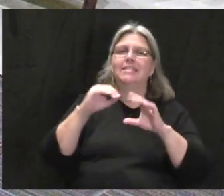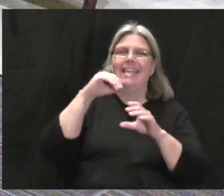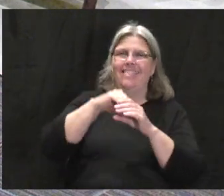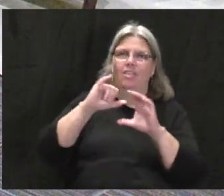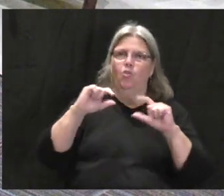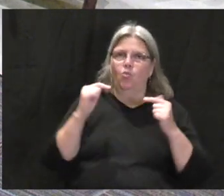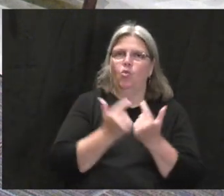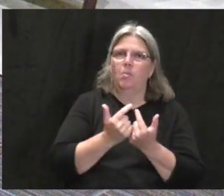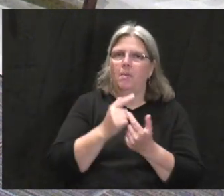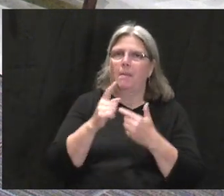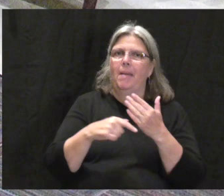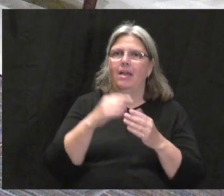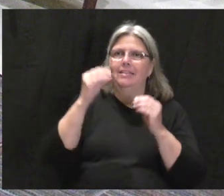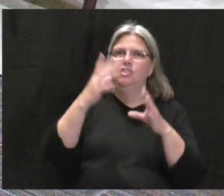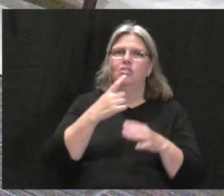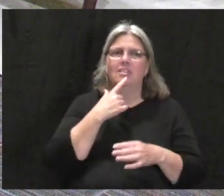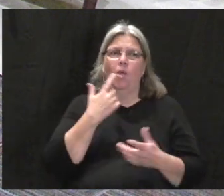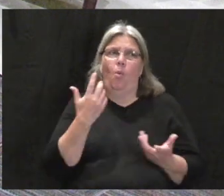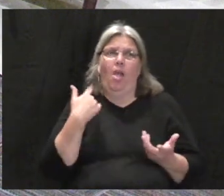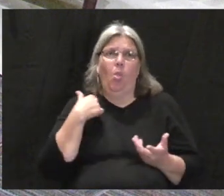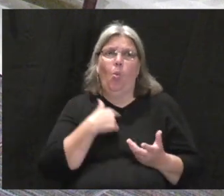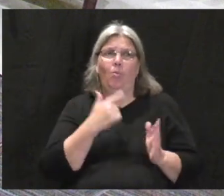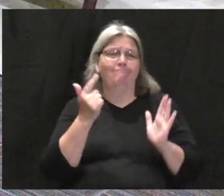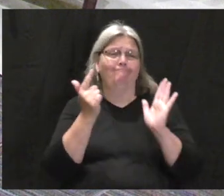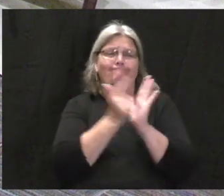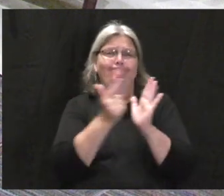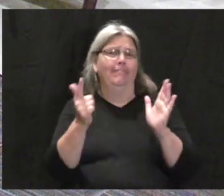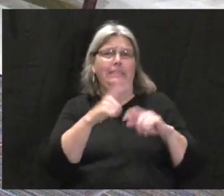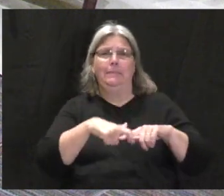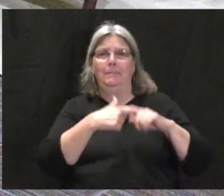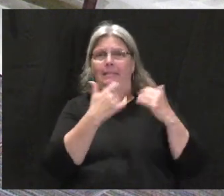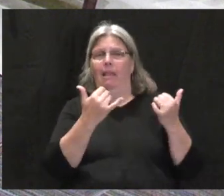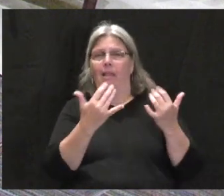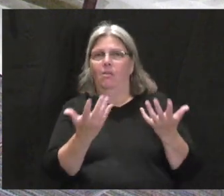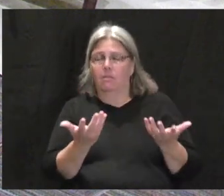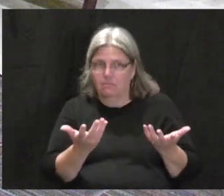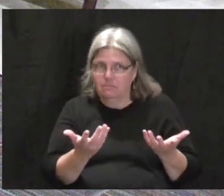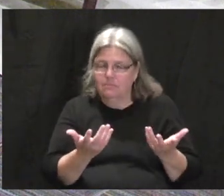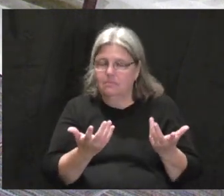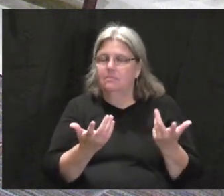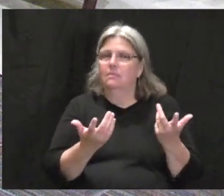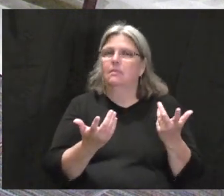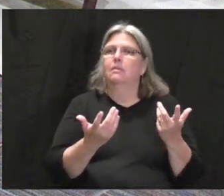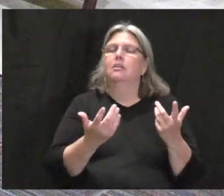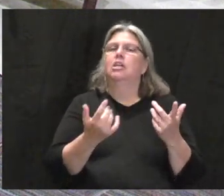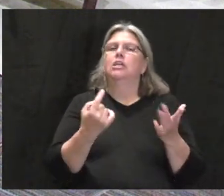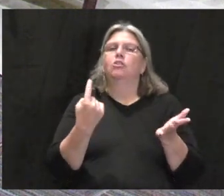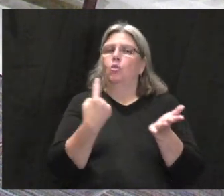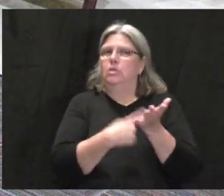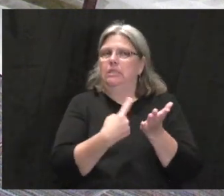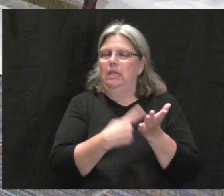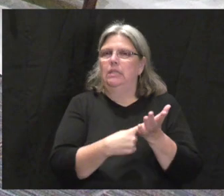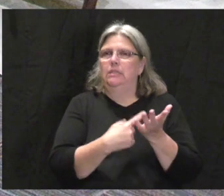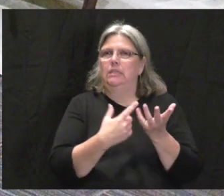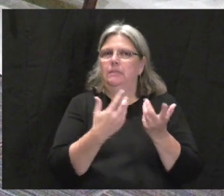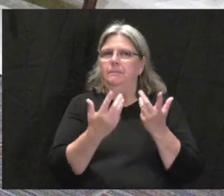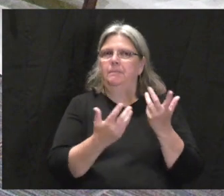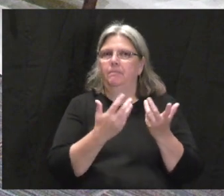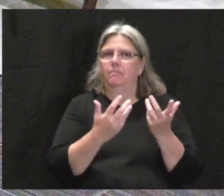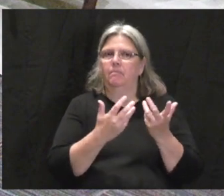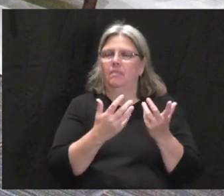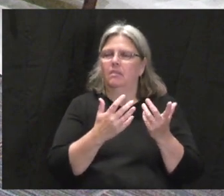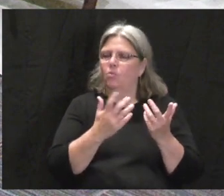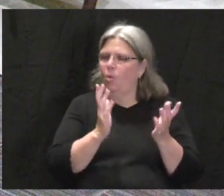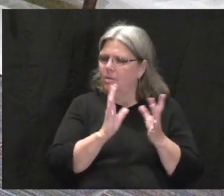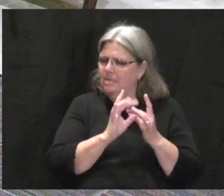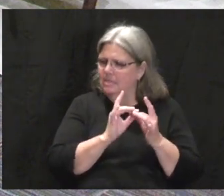other classroom called? Restorative practices. So talking about restorative practices, what is actually